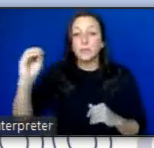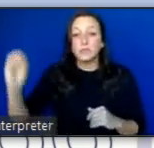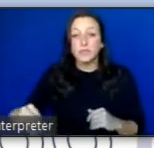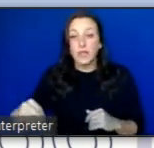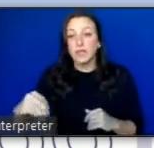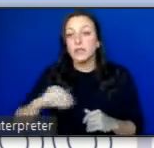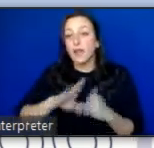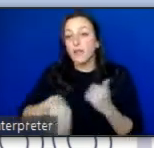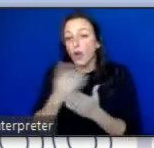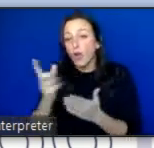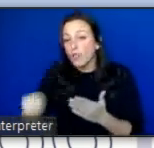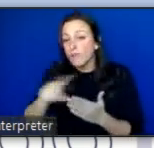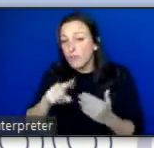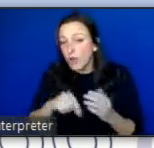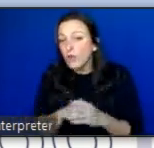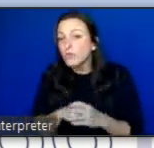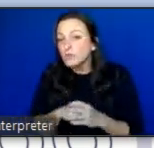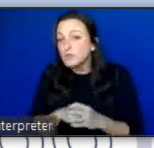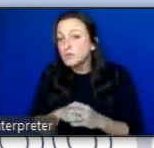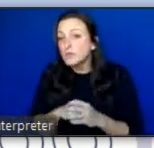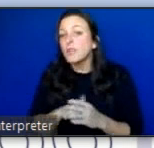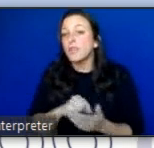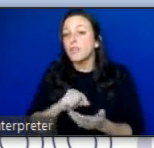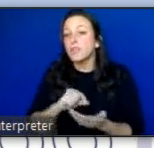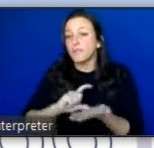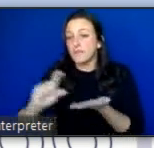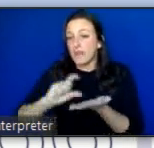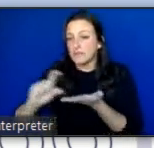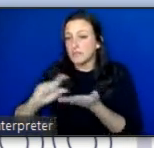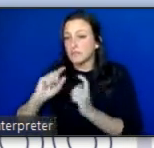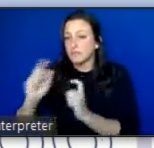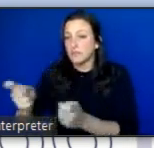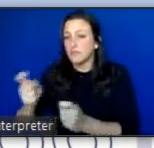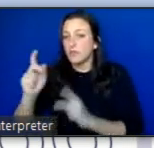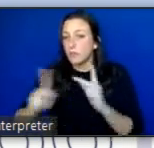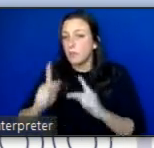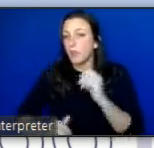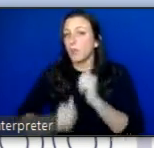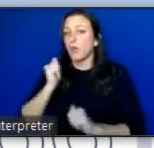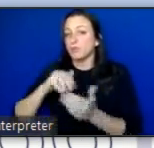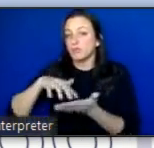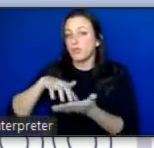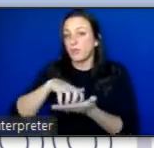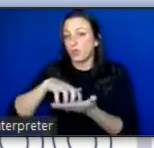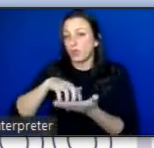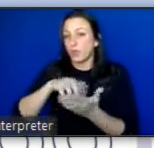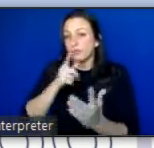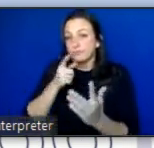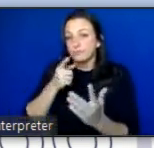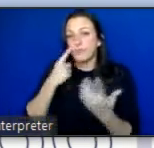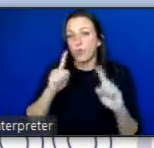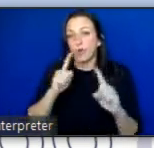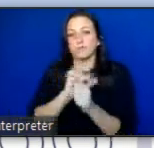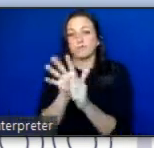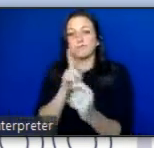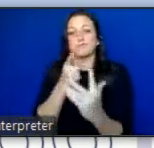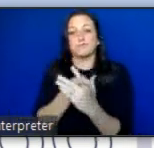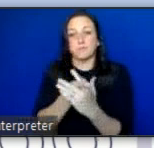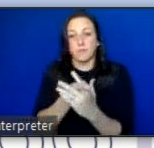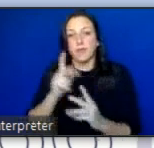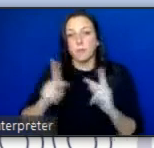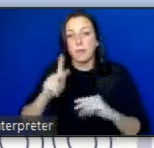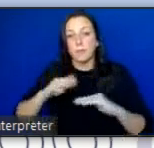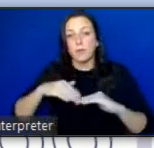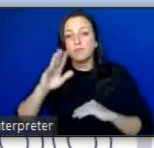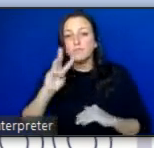to those who are most vulnerable, people 60 and over. We know that we'll be expanding